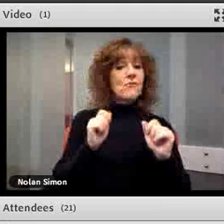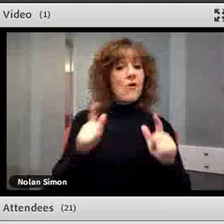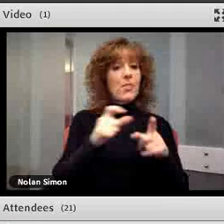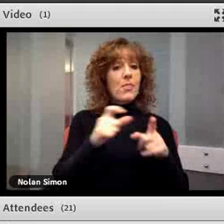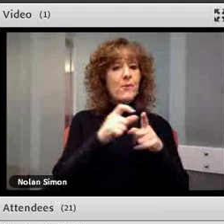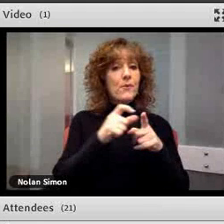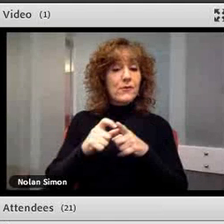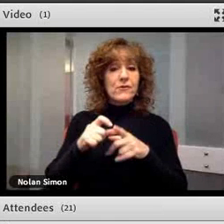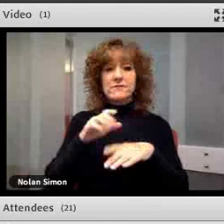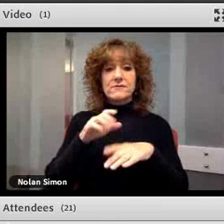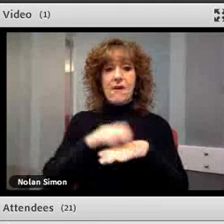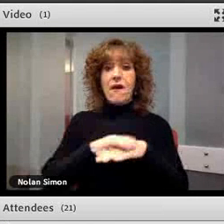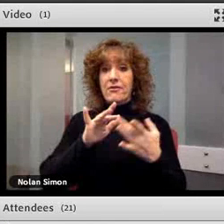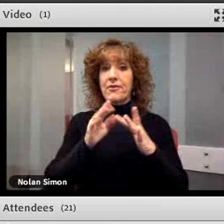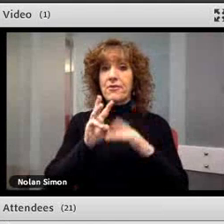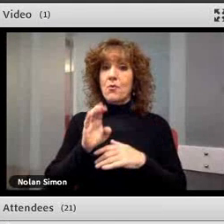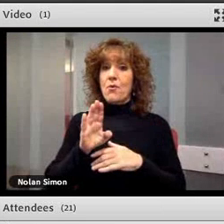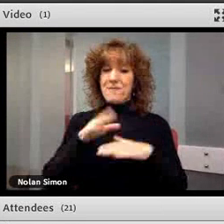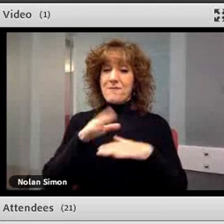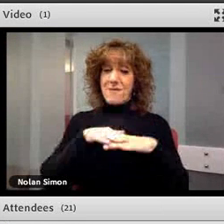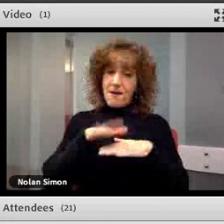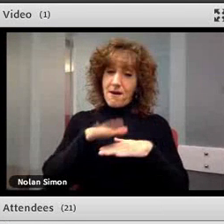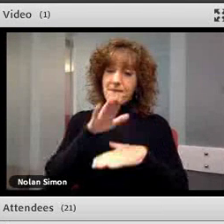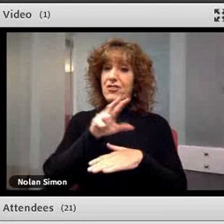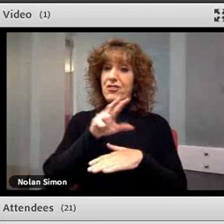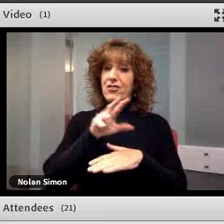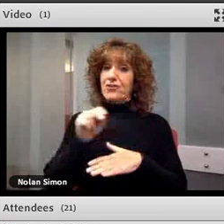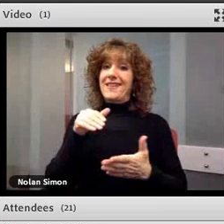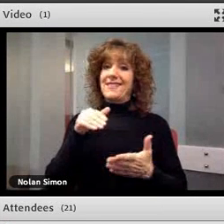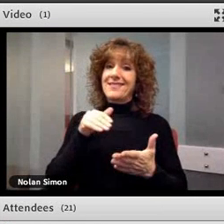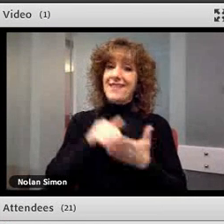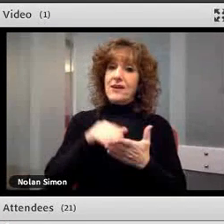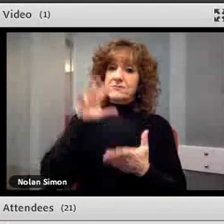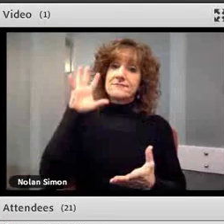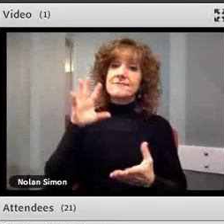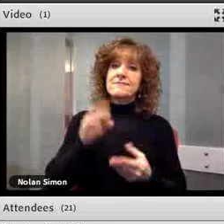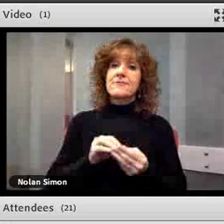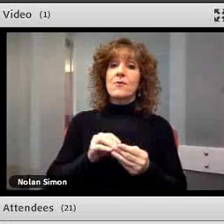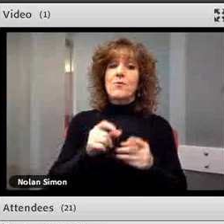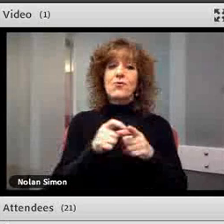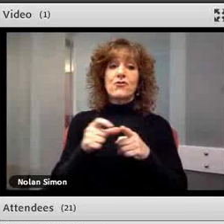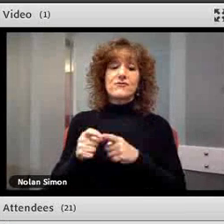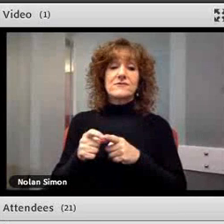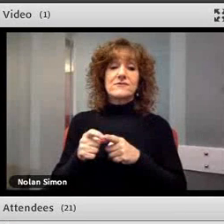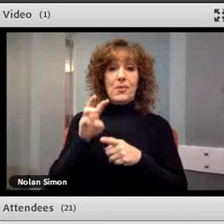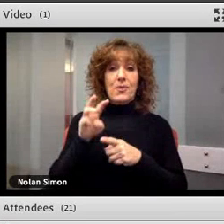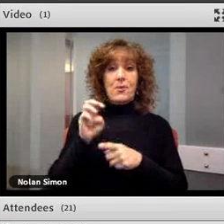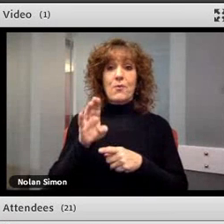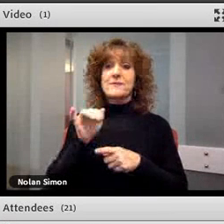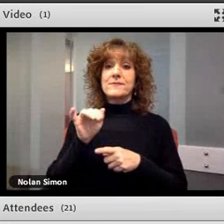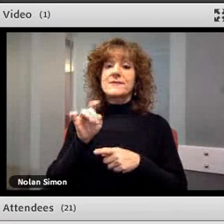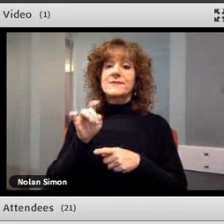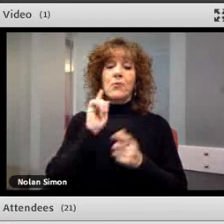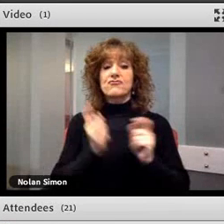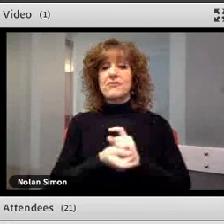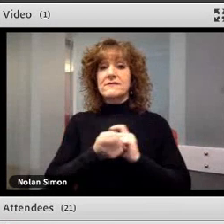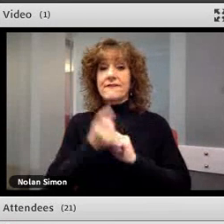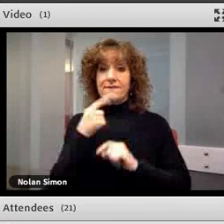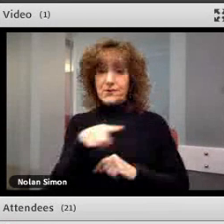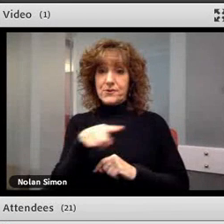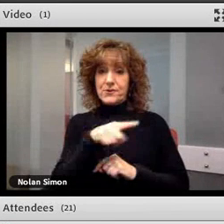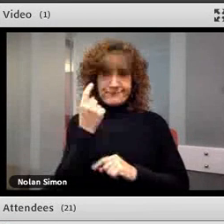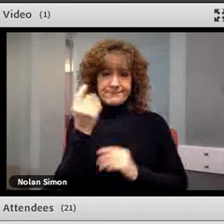website. And there are over 30,000 words that this website will translate for you. A lot of the teachers asked